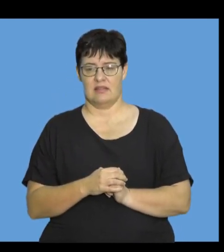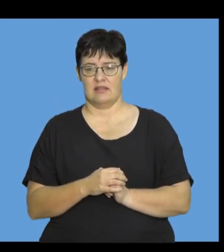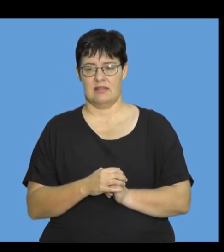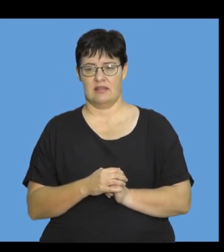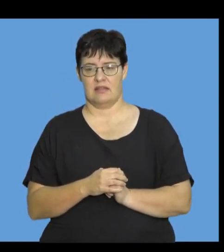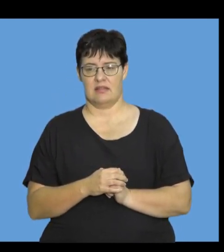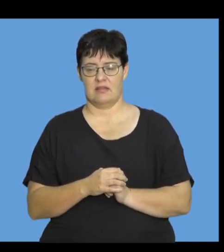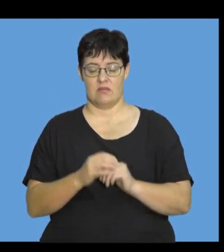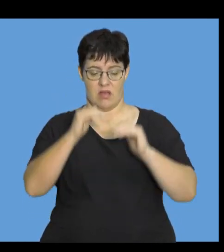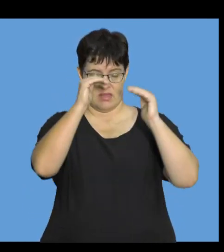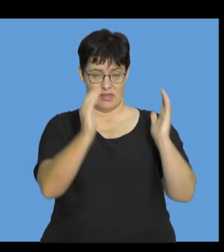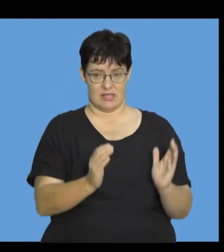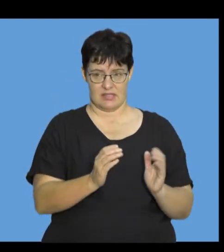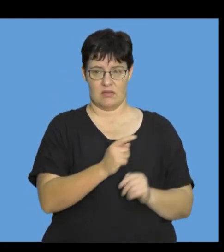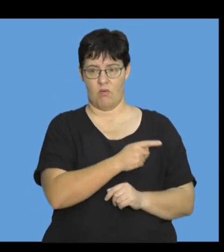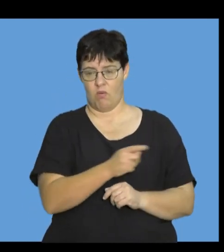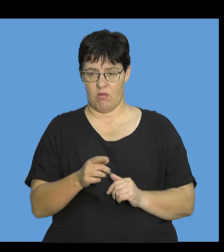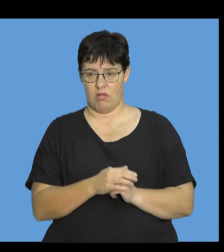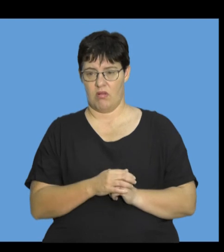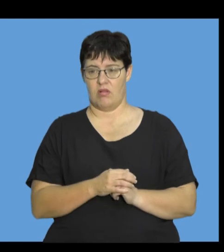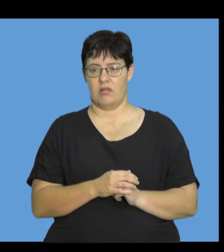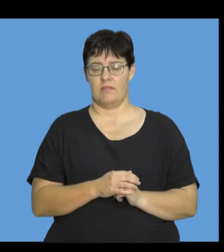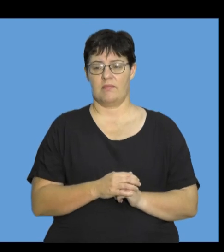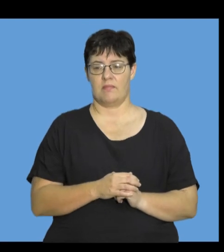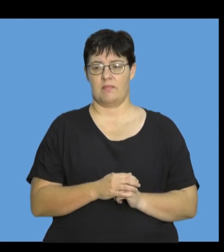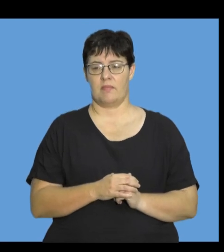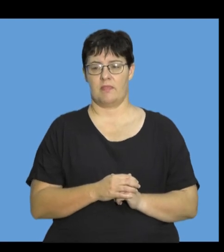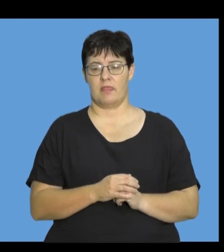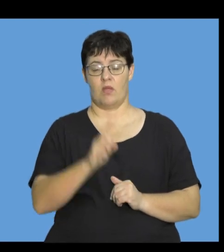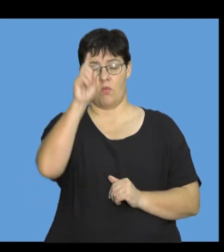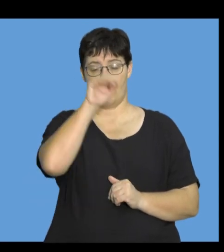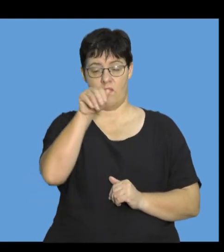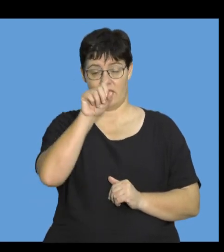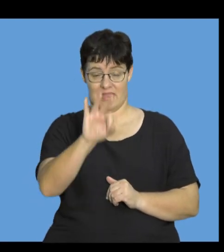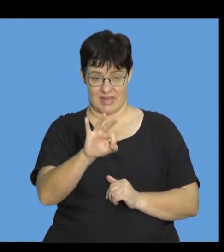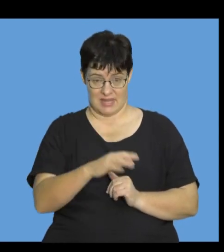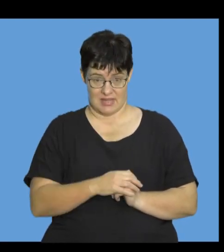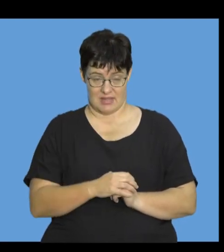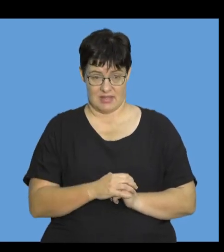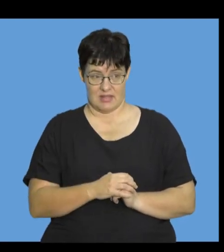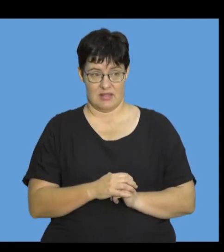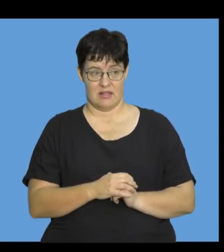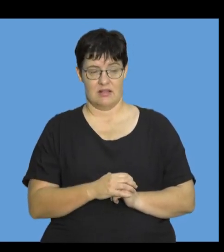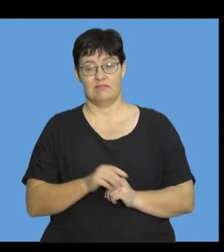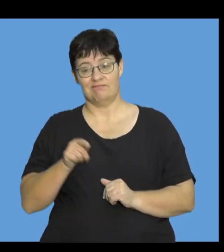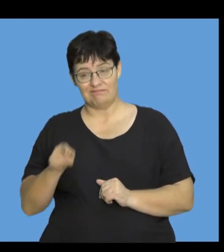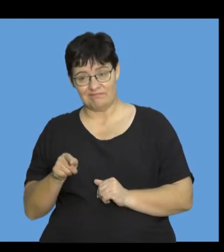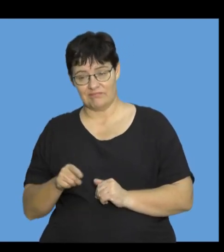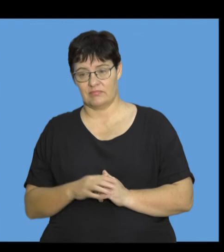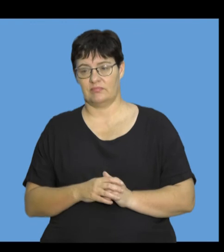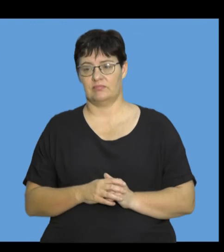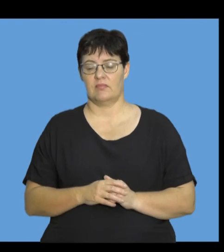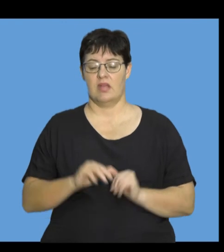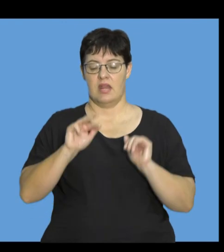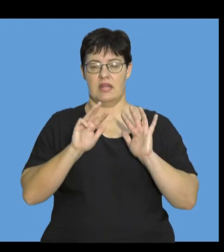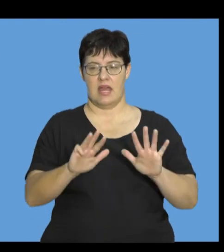right? And then this will all be raised to the exponent of 1 over 3 like this. And this